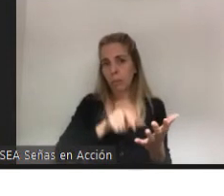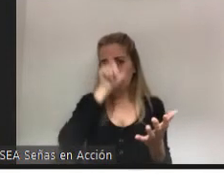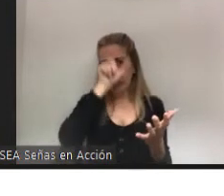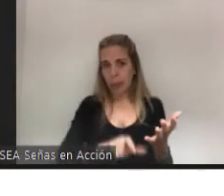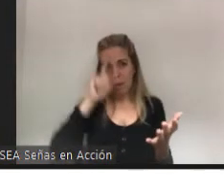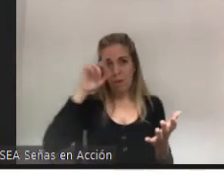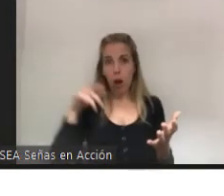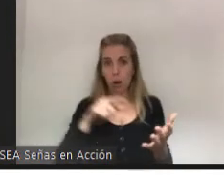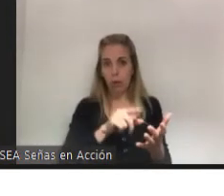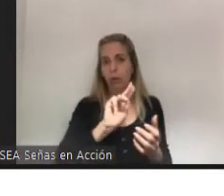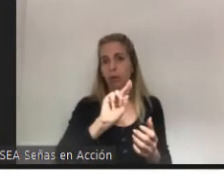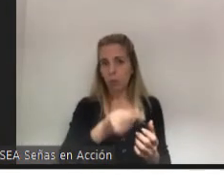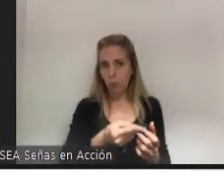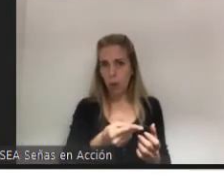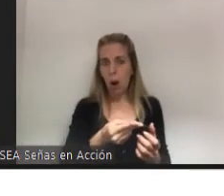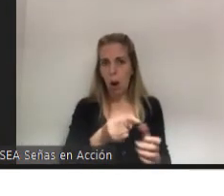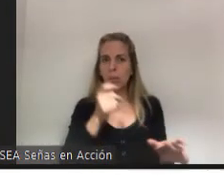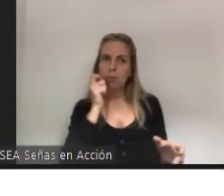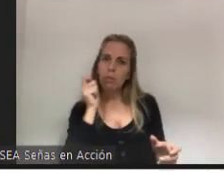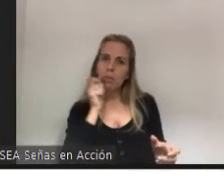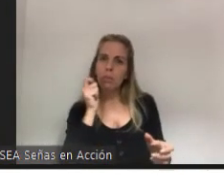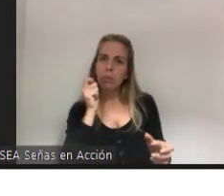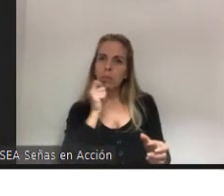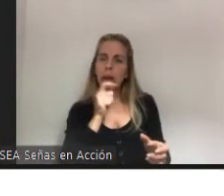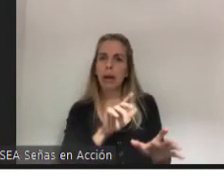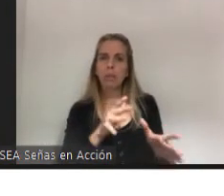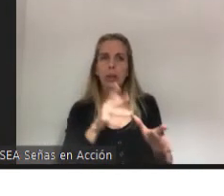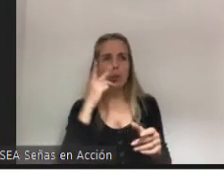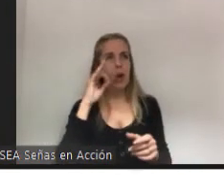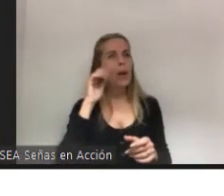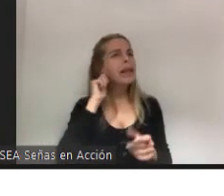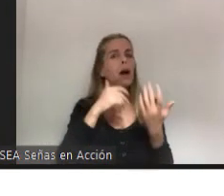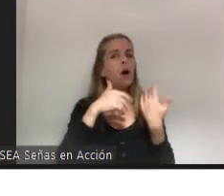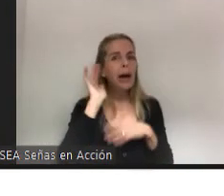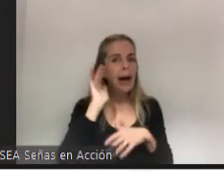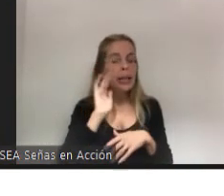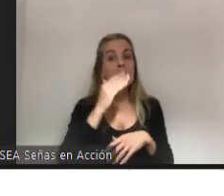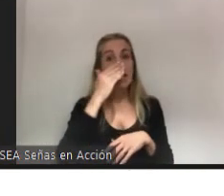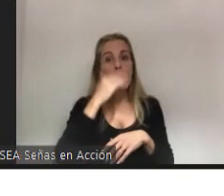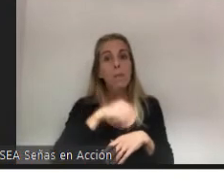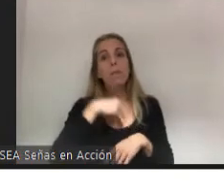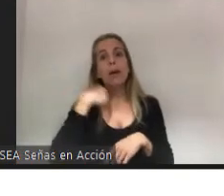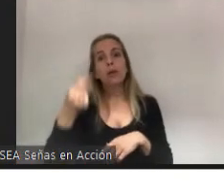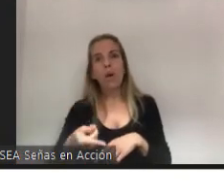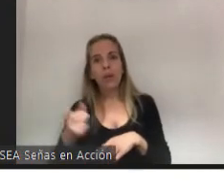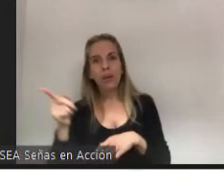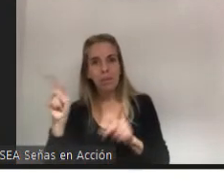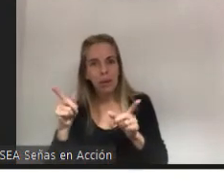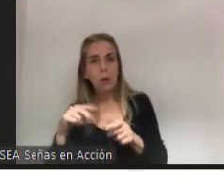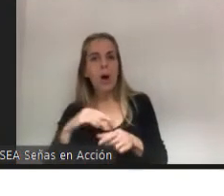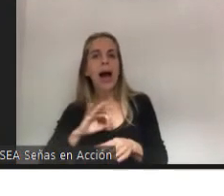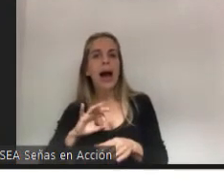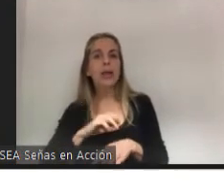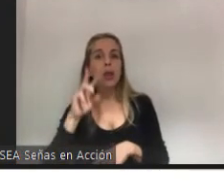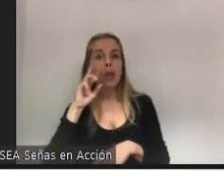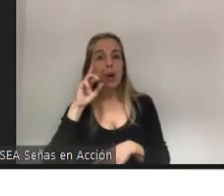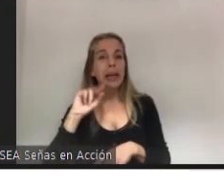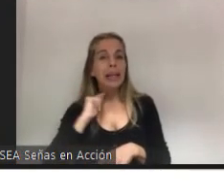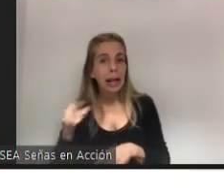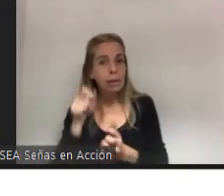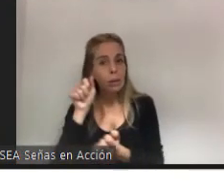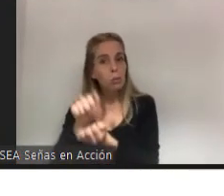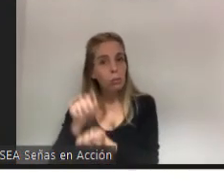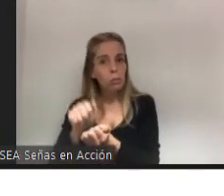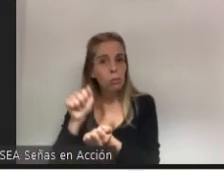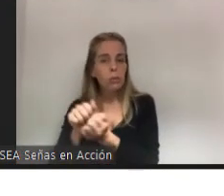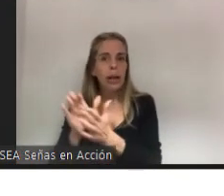died pretty old, he was beyond 90, he rewrote it in 2013 because